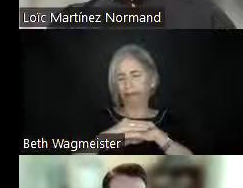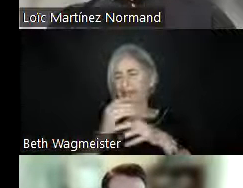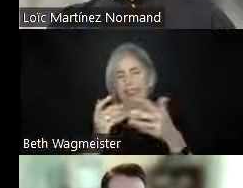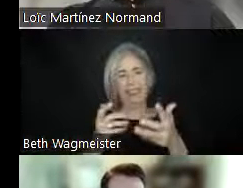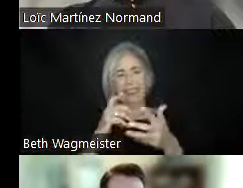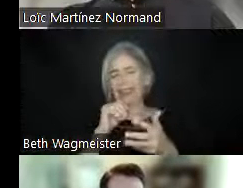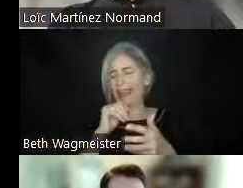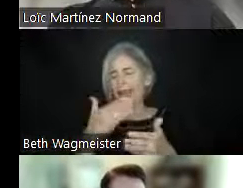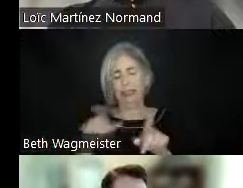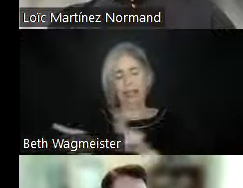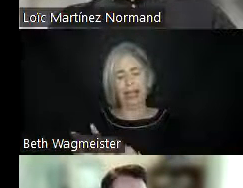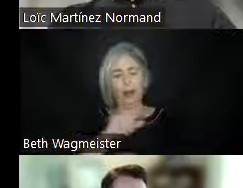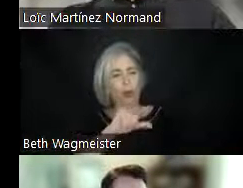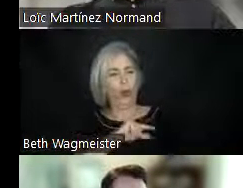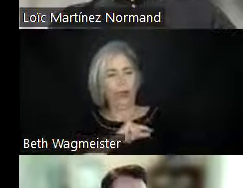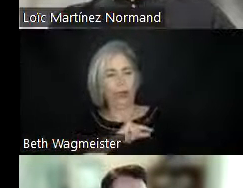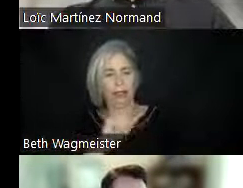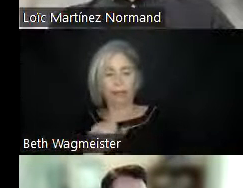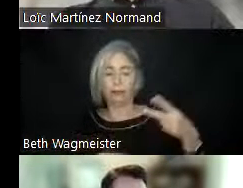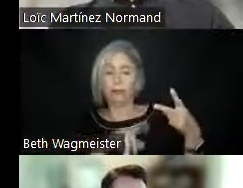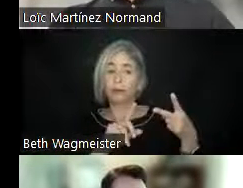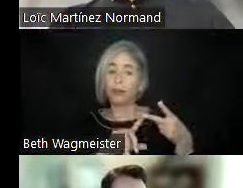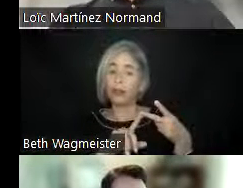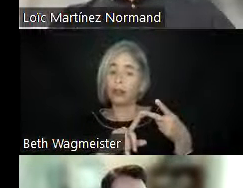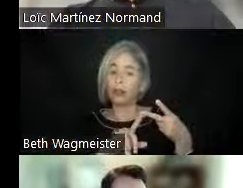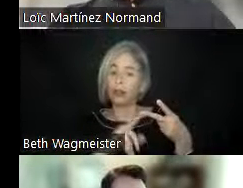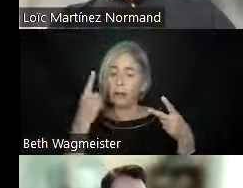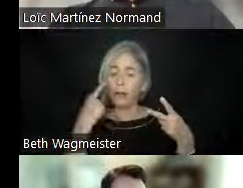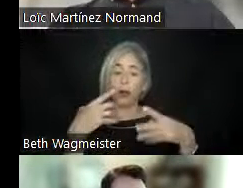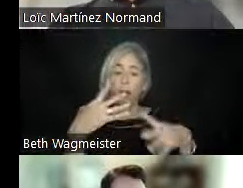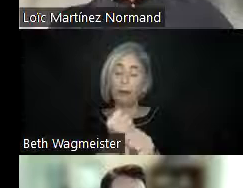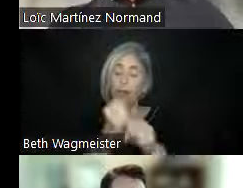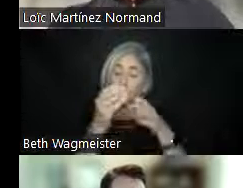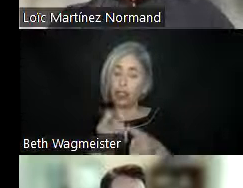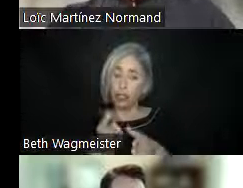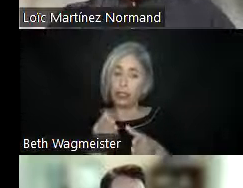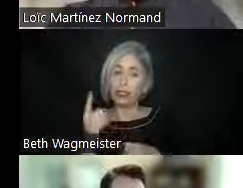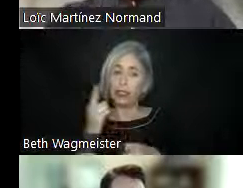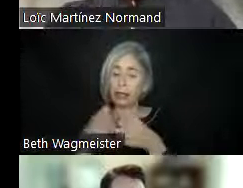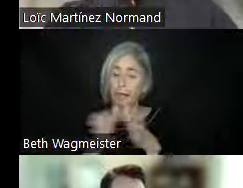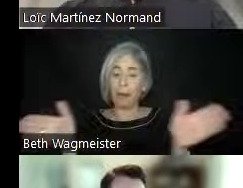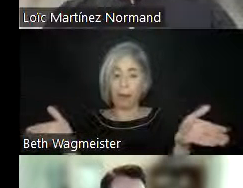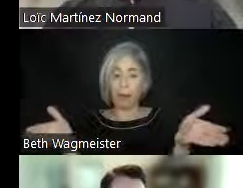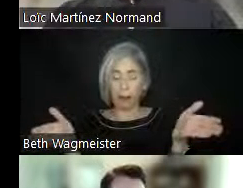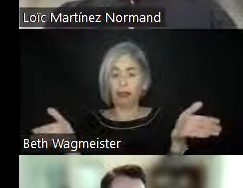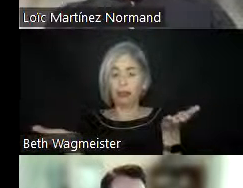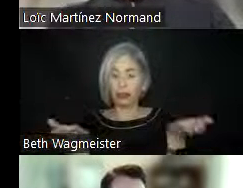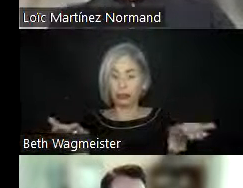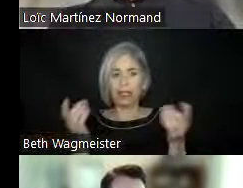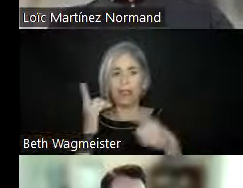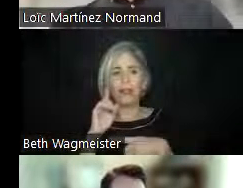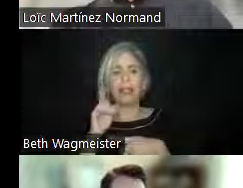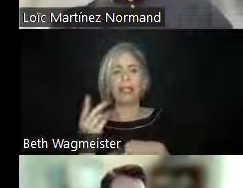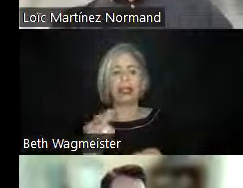less good quality. And also for procurers, I think especially procurers in the public sector, they really have, or